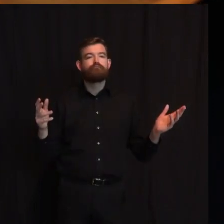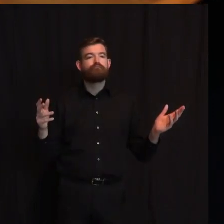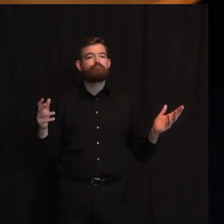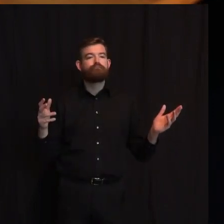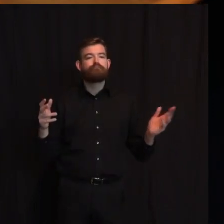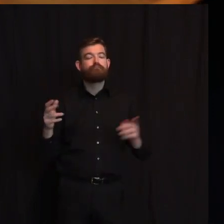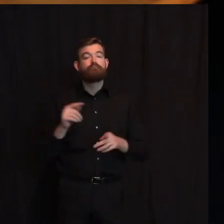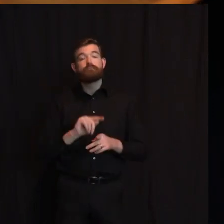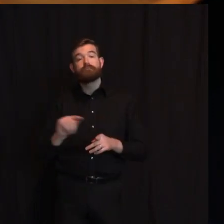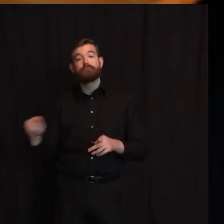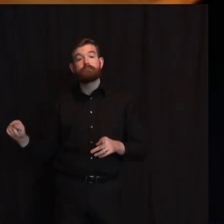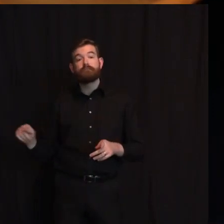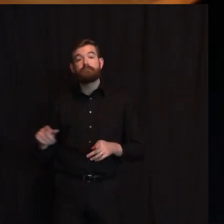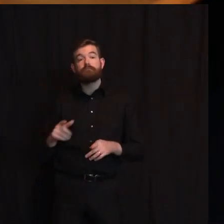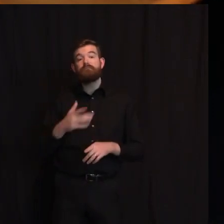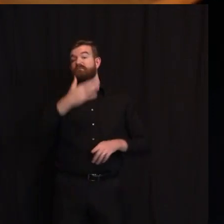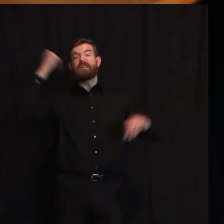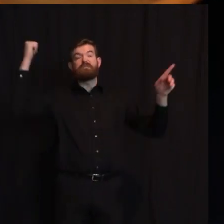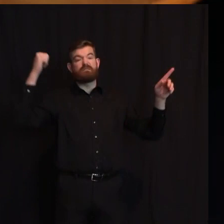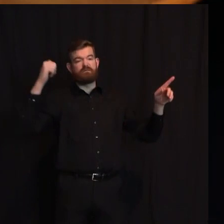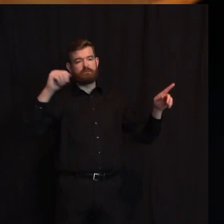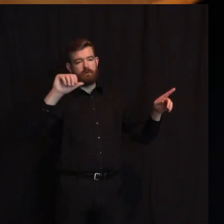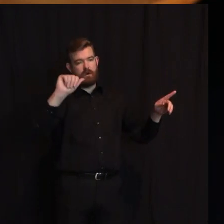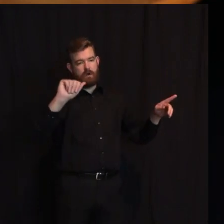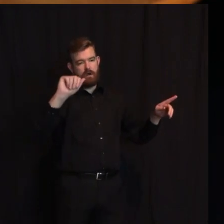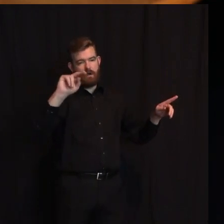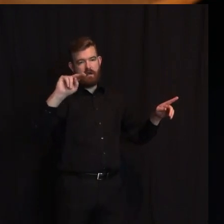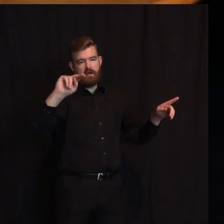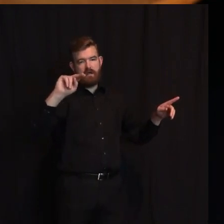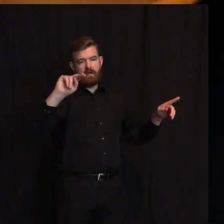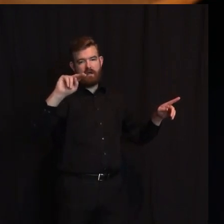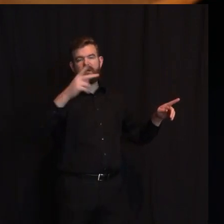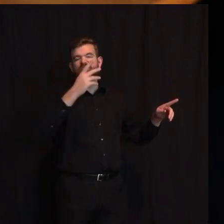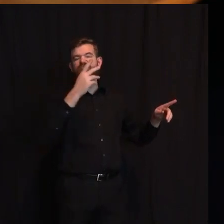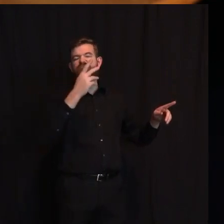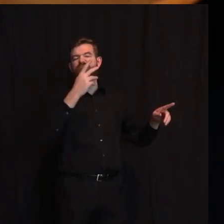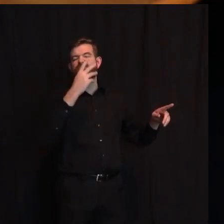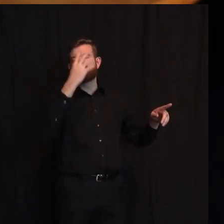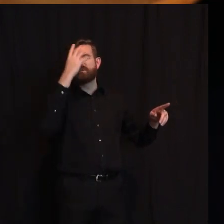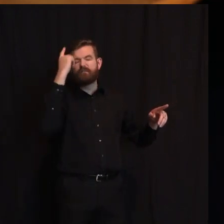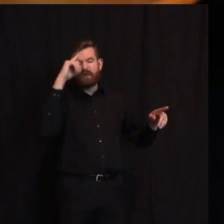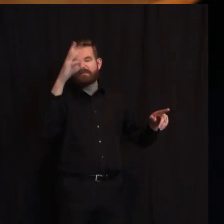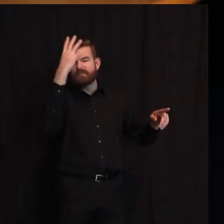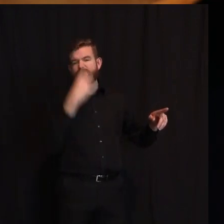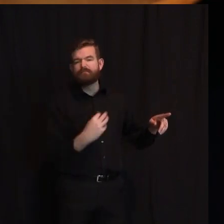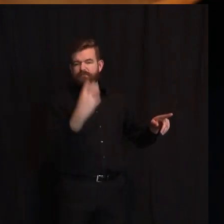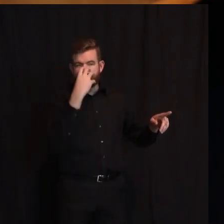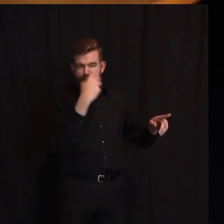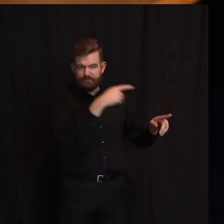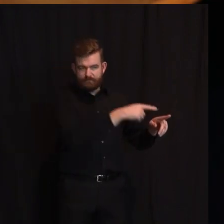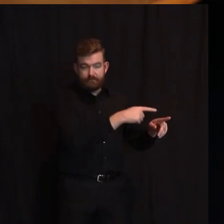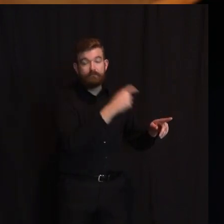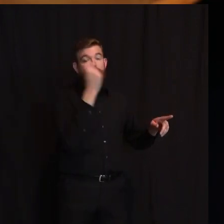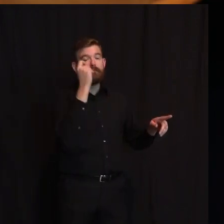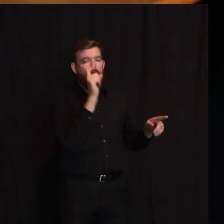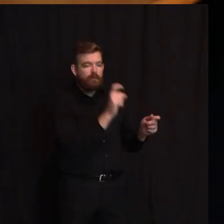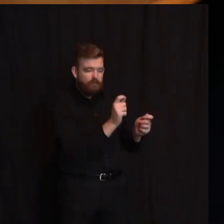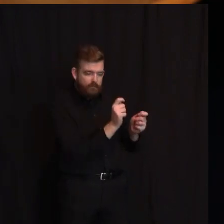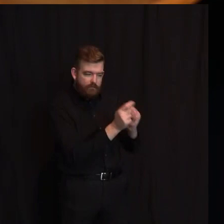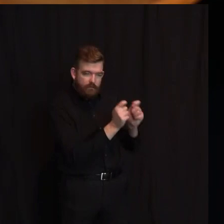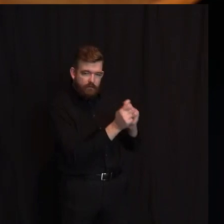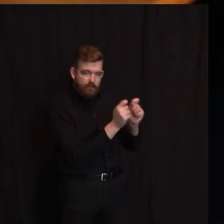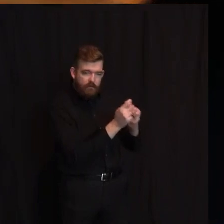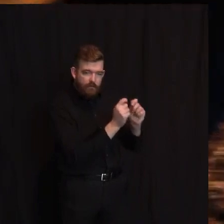anesthesia machines, of which we have a lot of, but they do have to be modified.